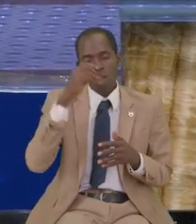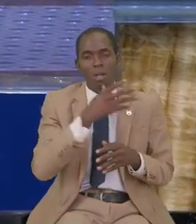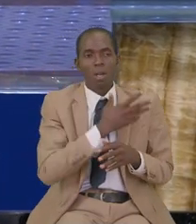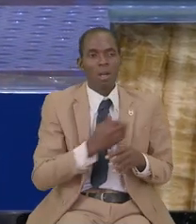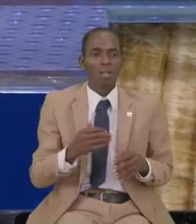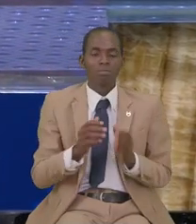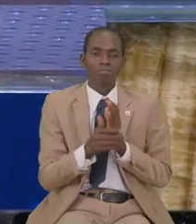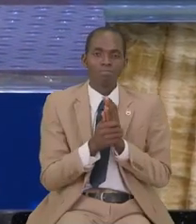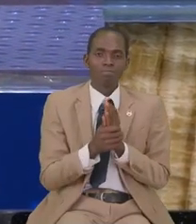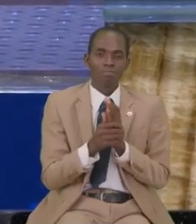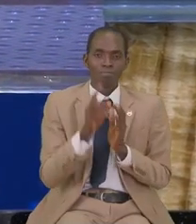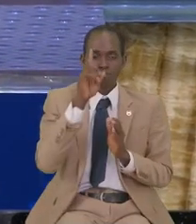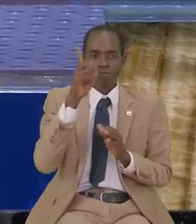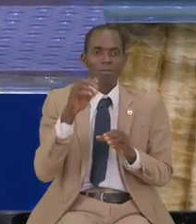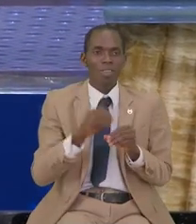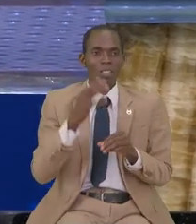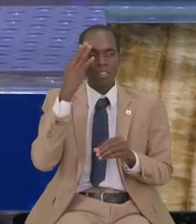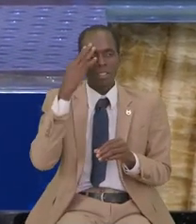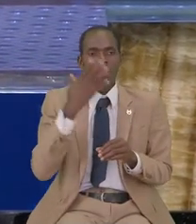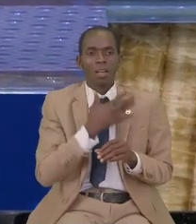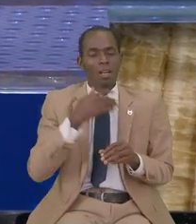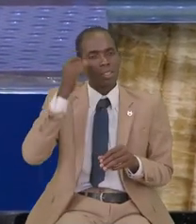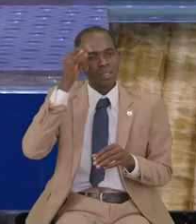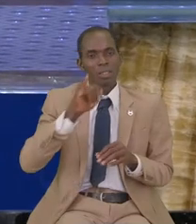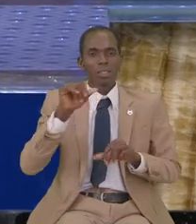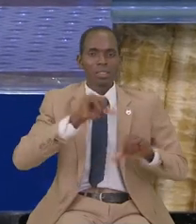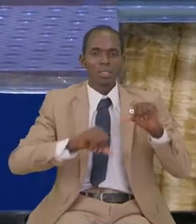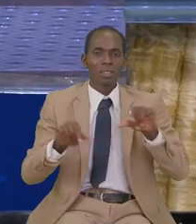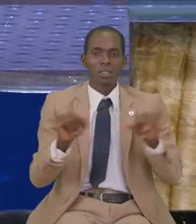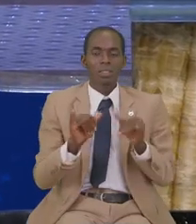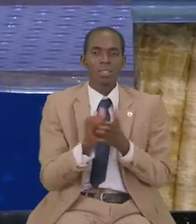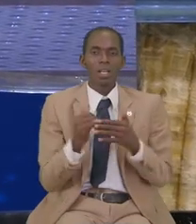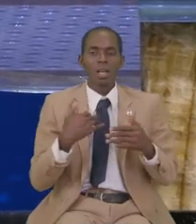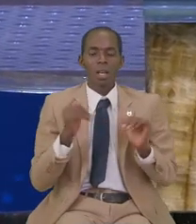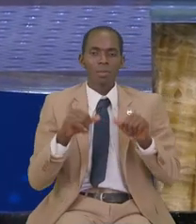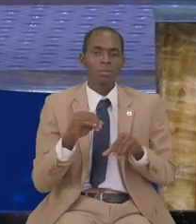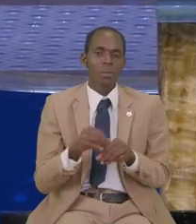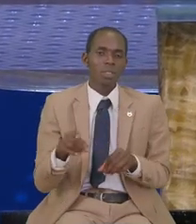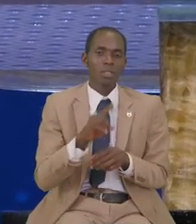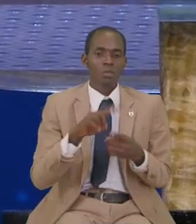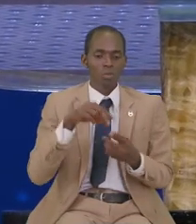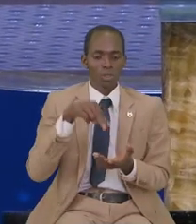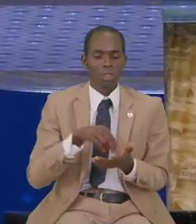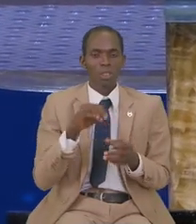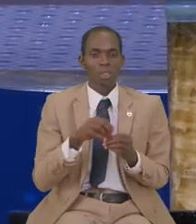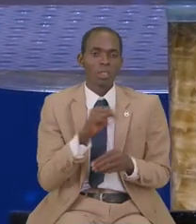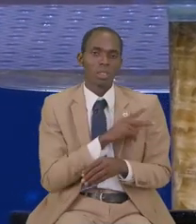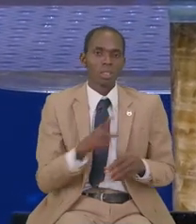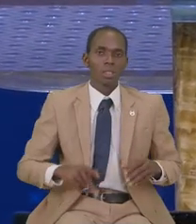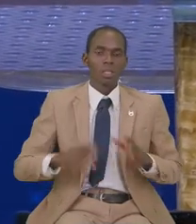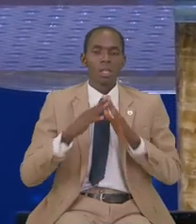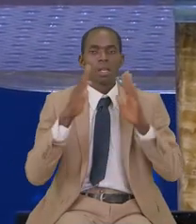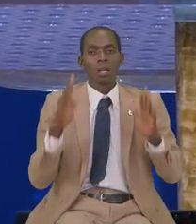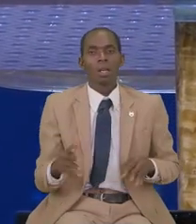understanding science, and such as had ability in them to stand in the king's palace, and